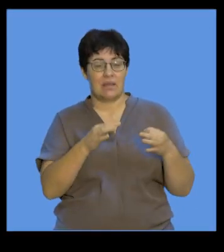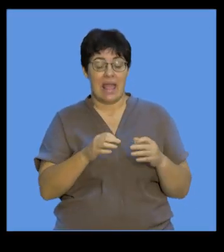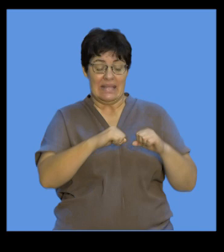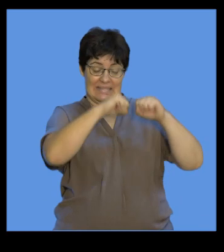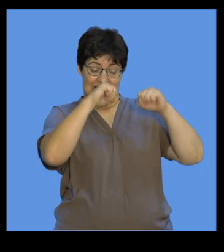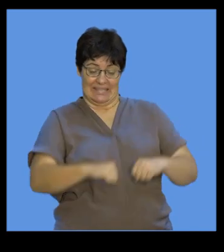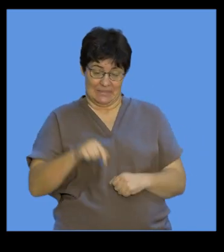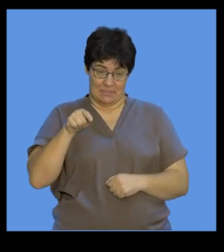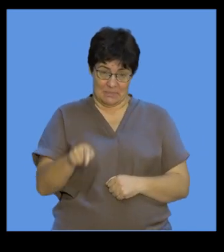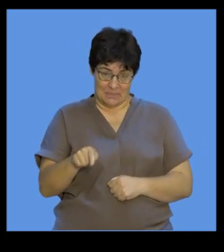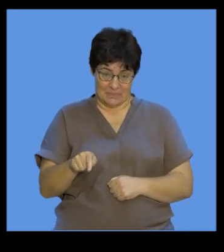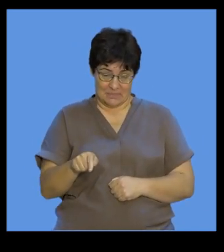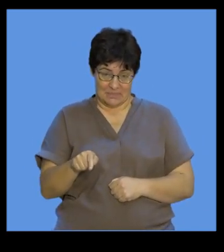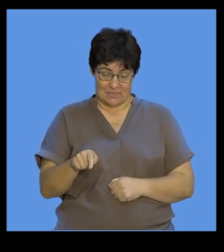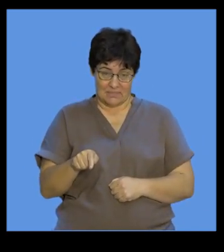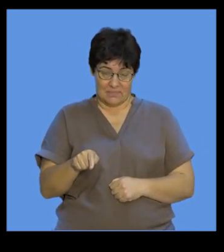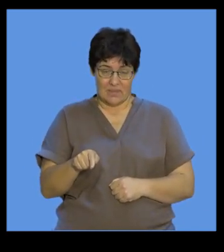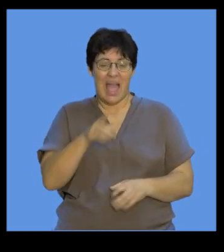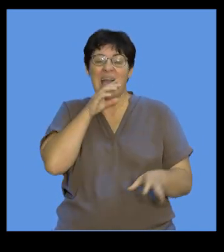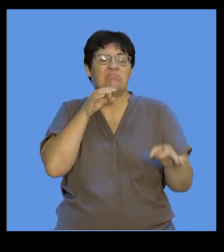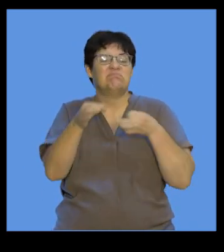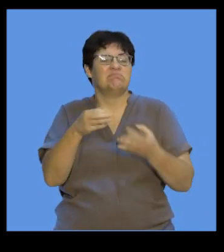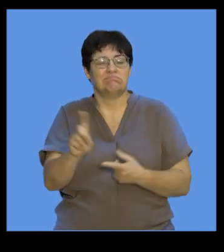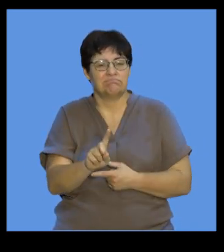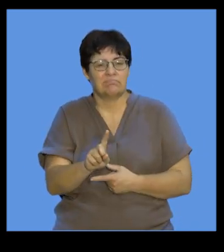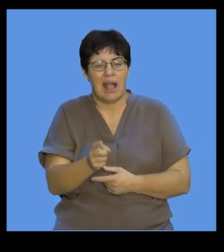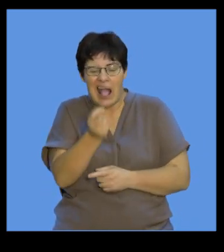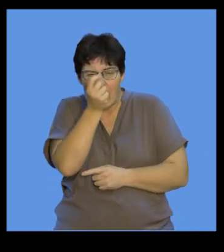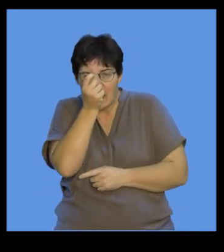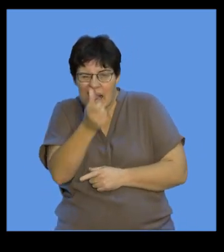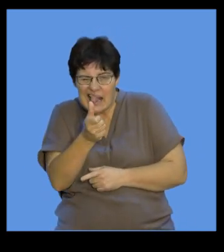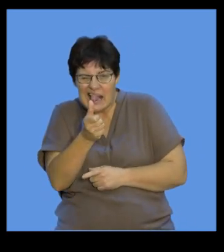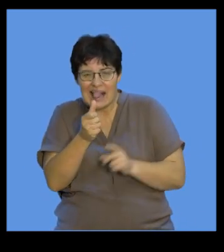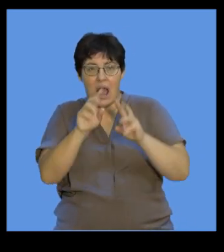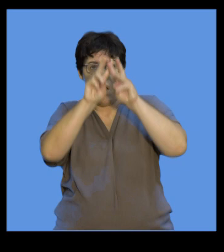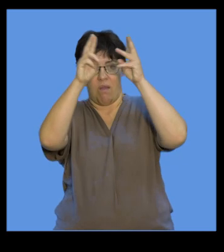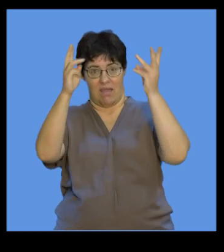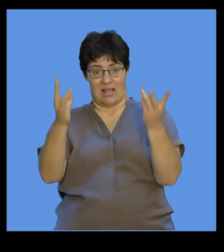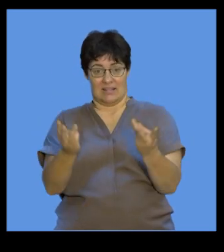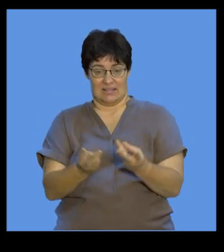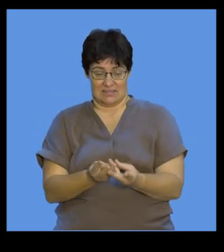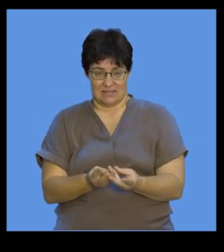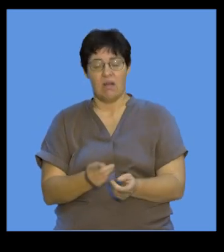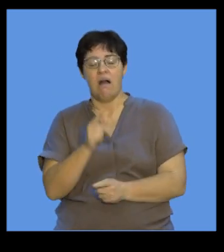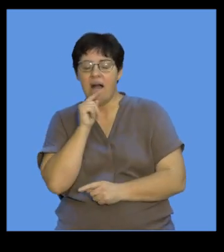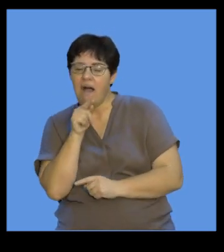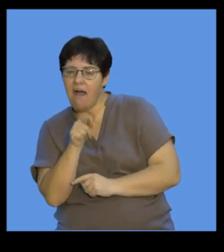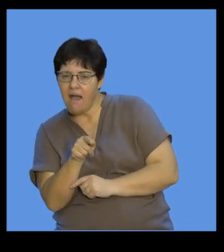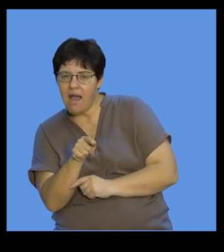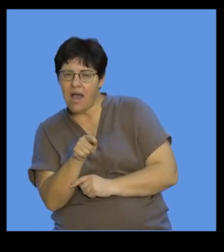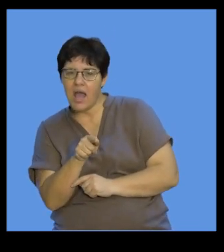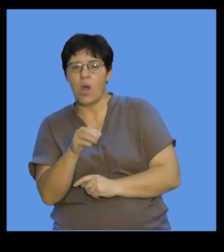A system is defined as a small part of the universe that we consider